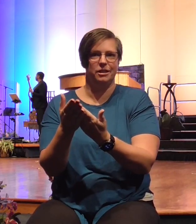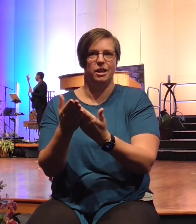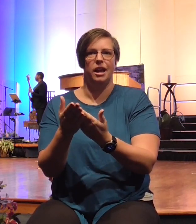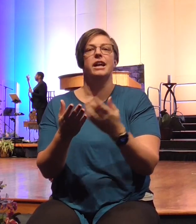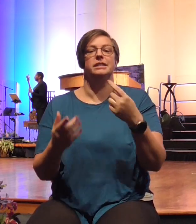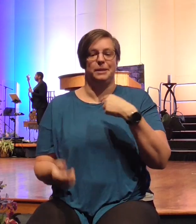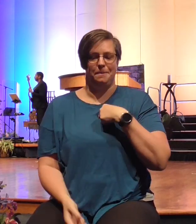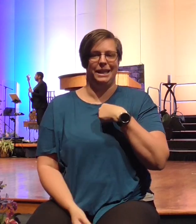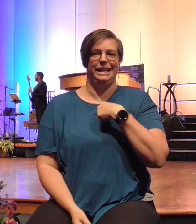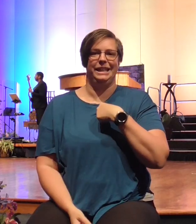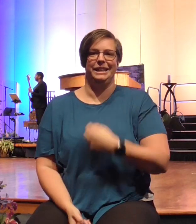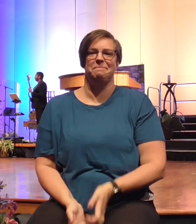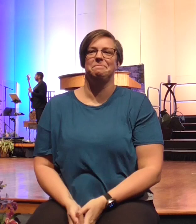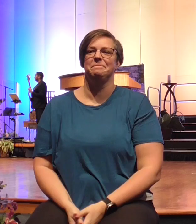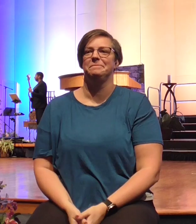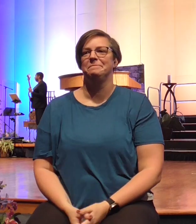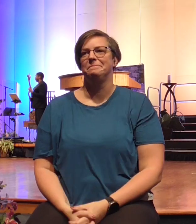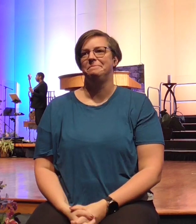good to me.